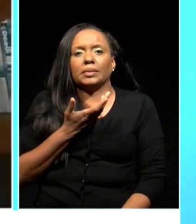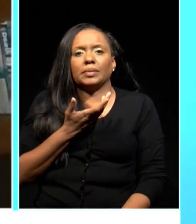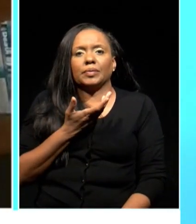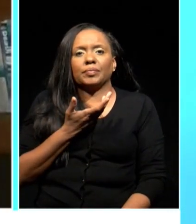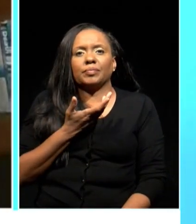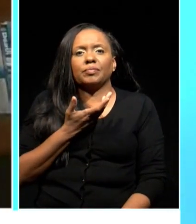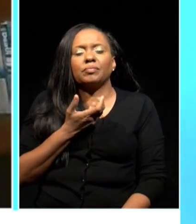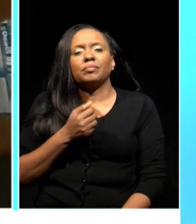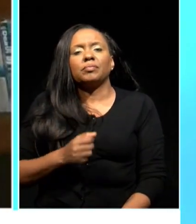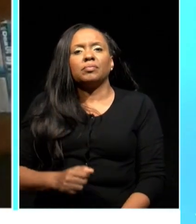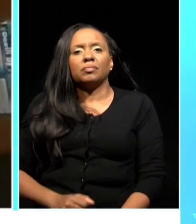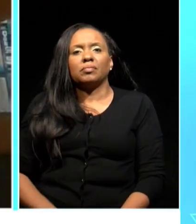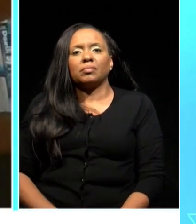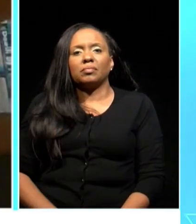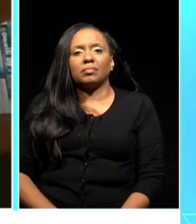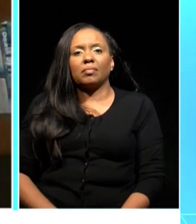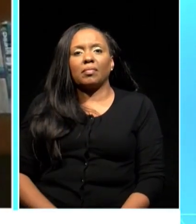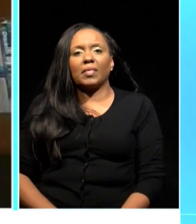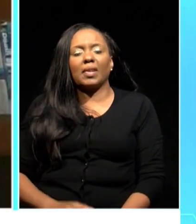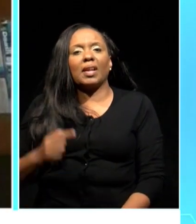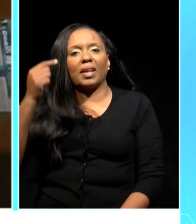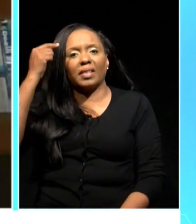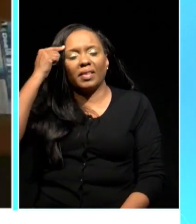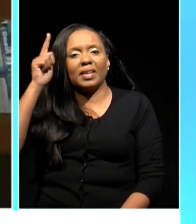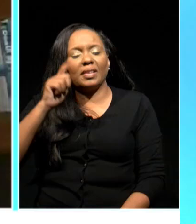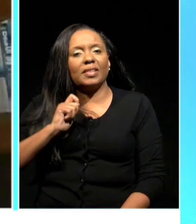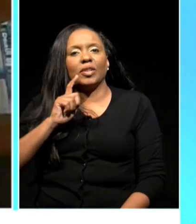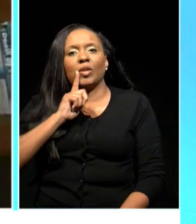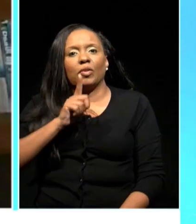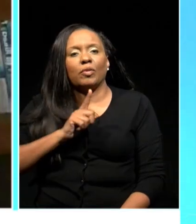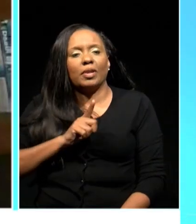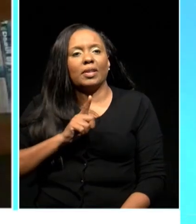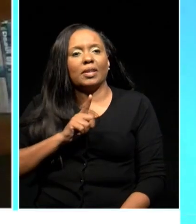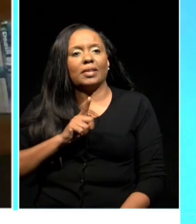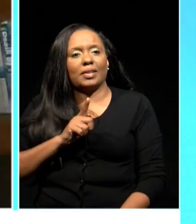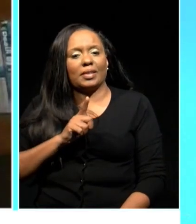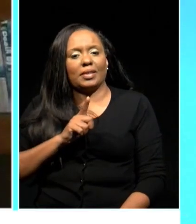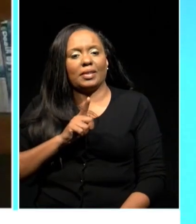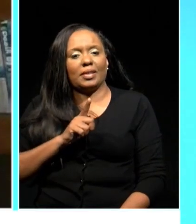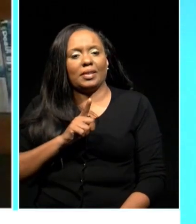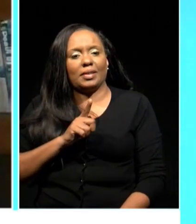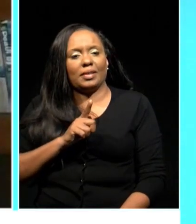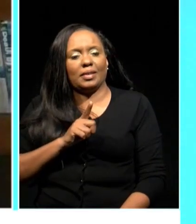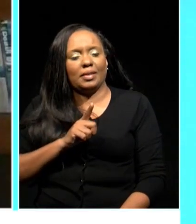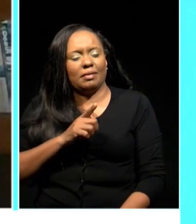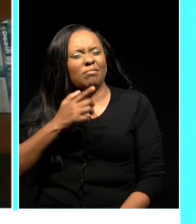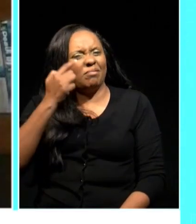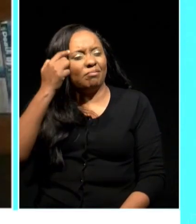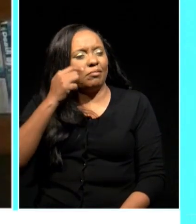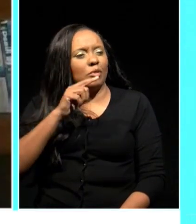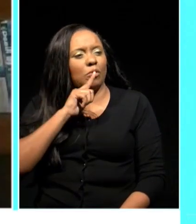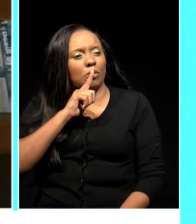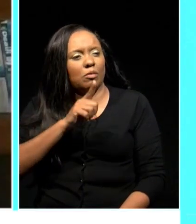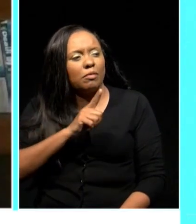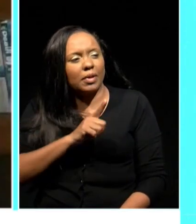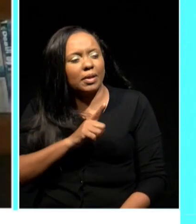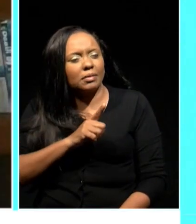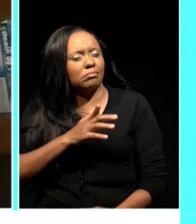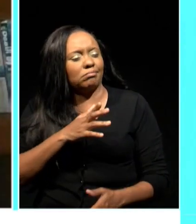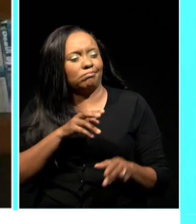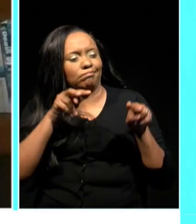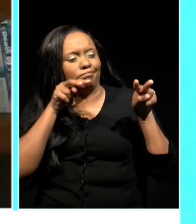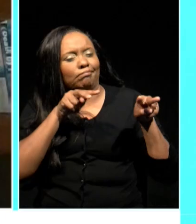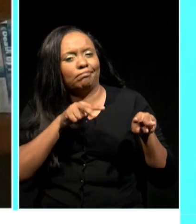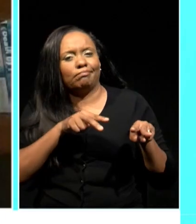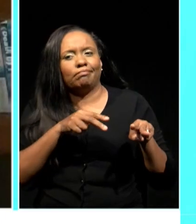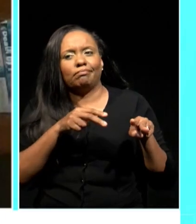the leadership qualities of Mia Motley. I think sometimes we take those things for granted. But leadership is actually, I'm